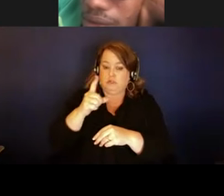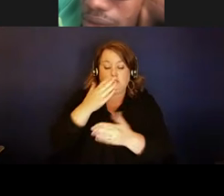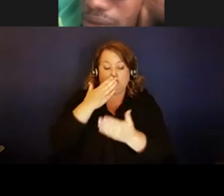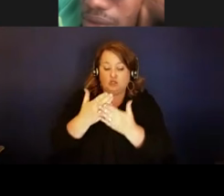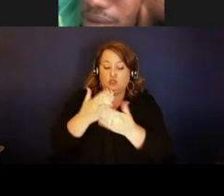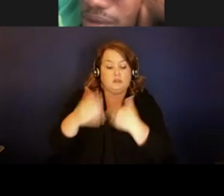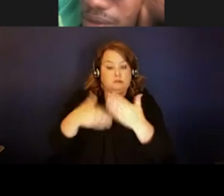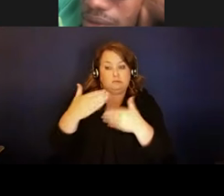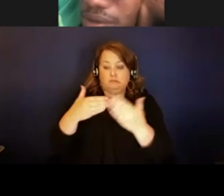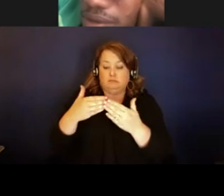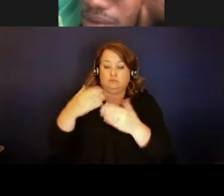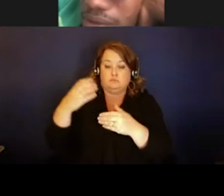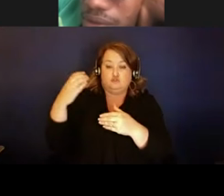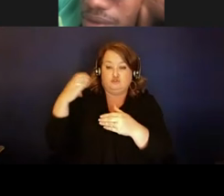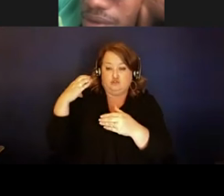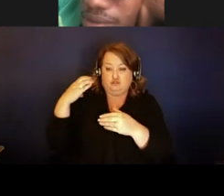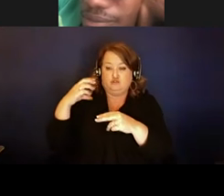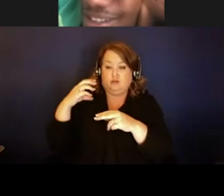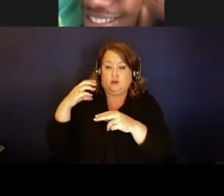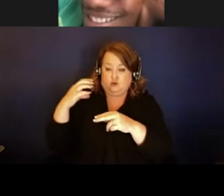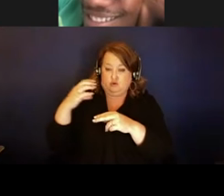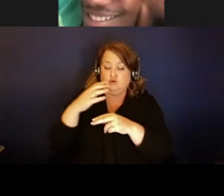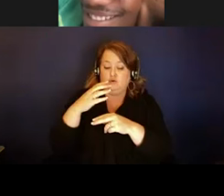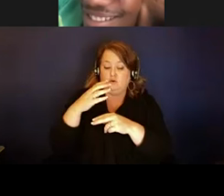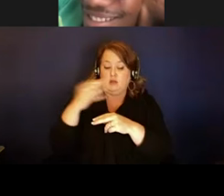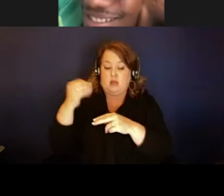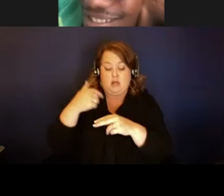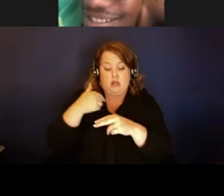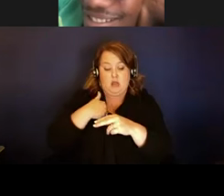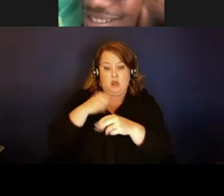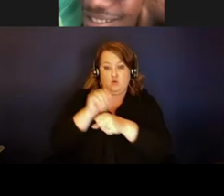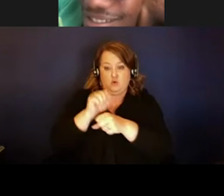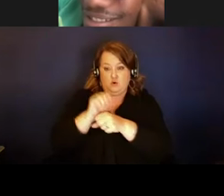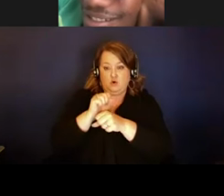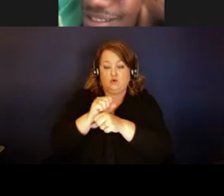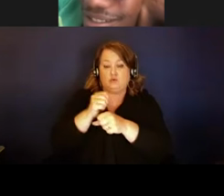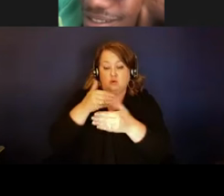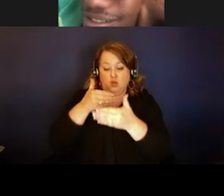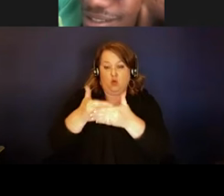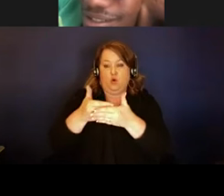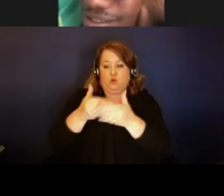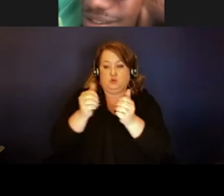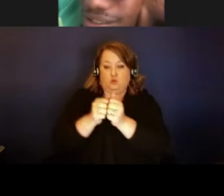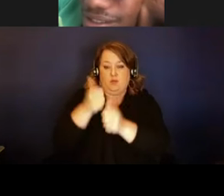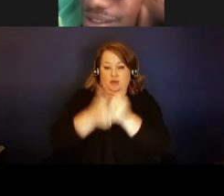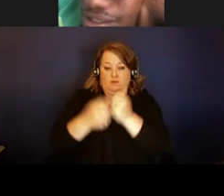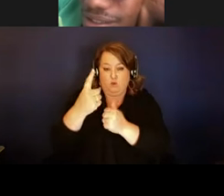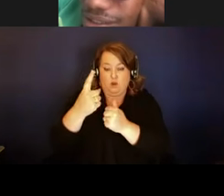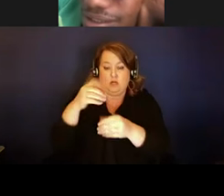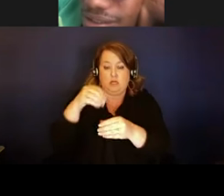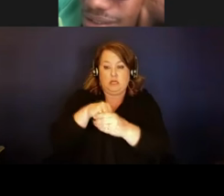in that, and I worked closely with everybody